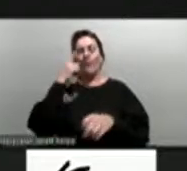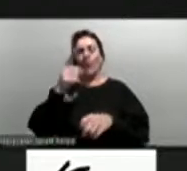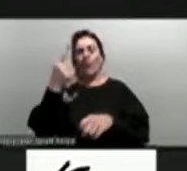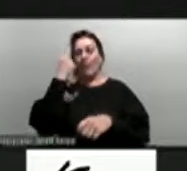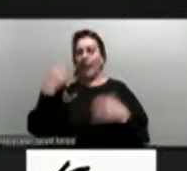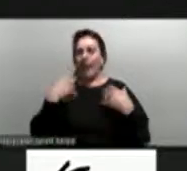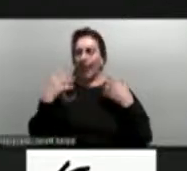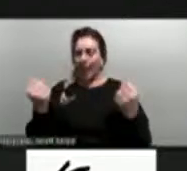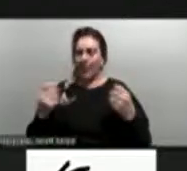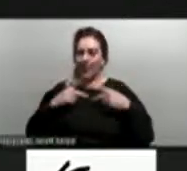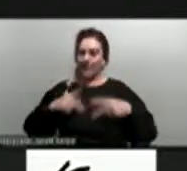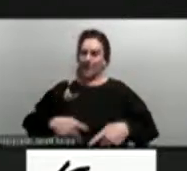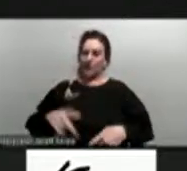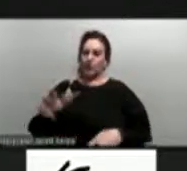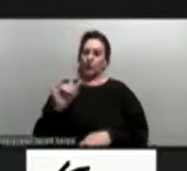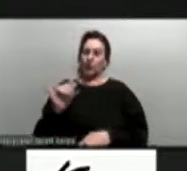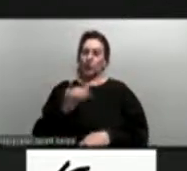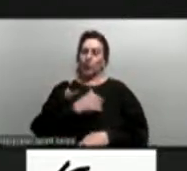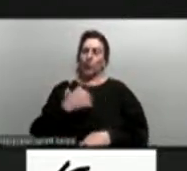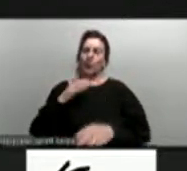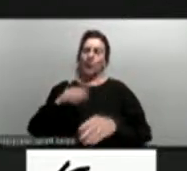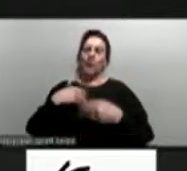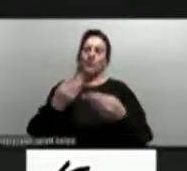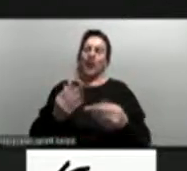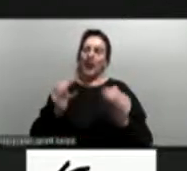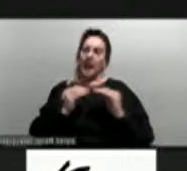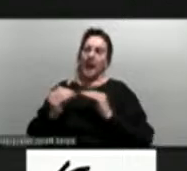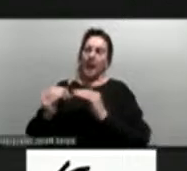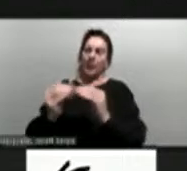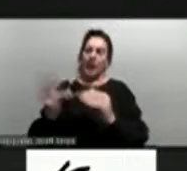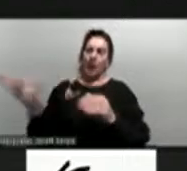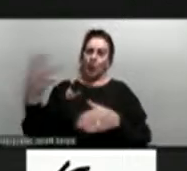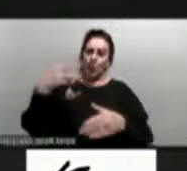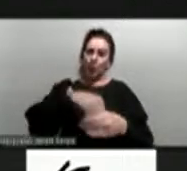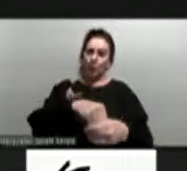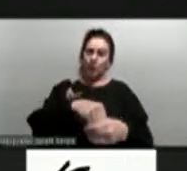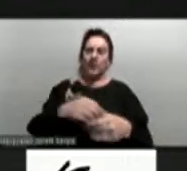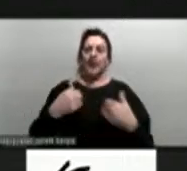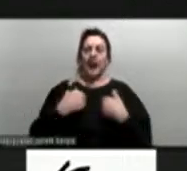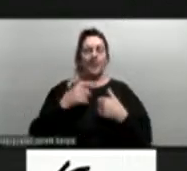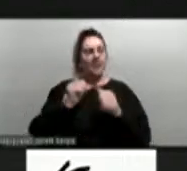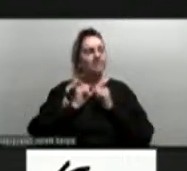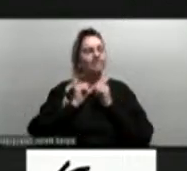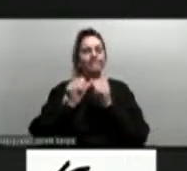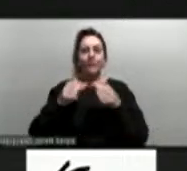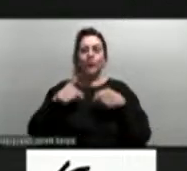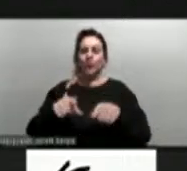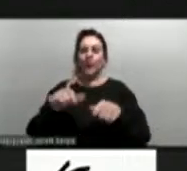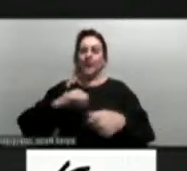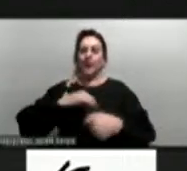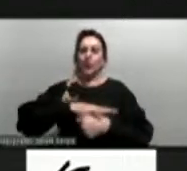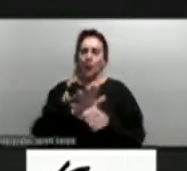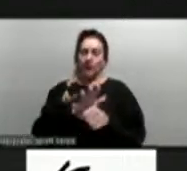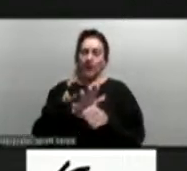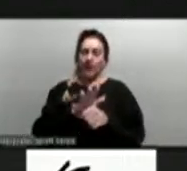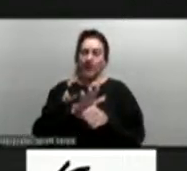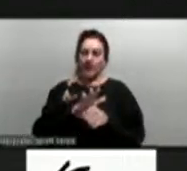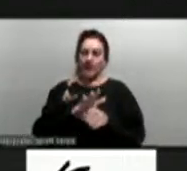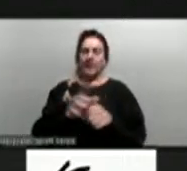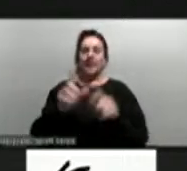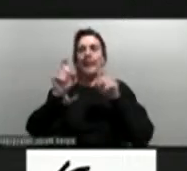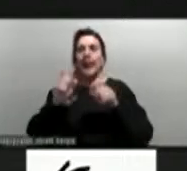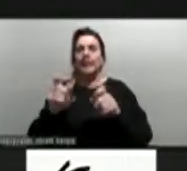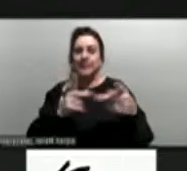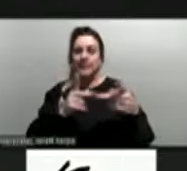residents. They provide equity and inclusion and have been a constant during the pandemic, serving as COVID testing